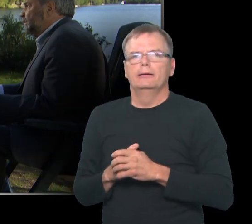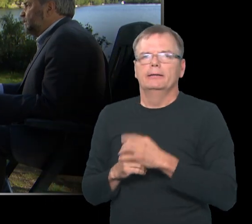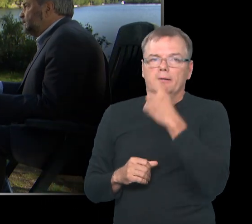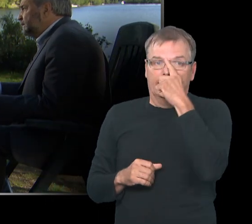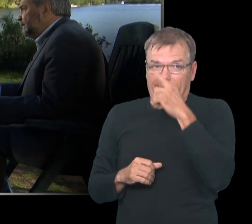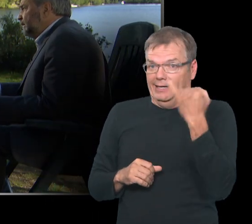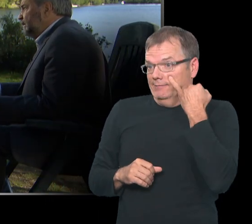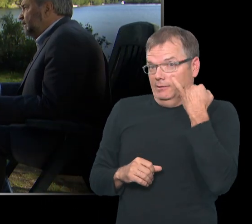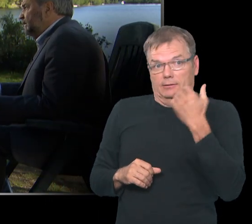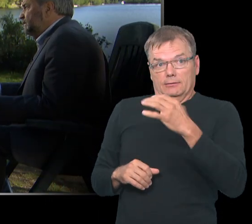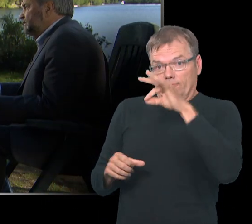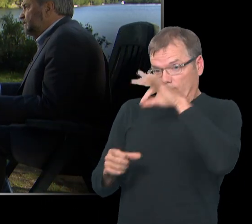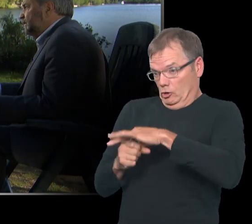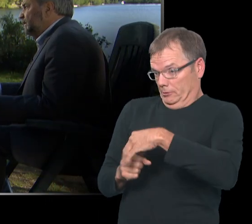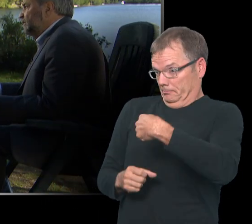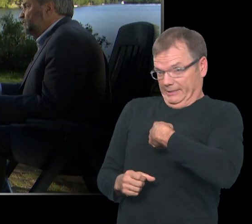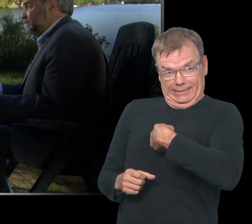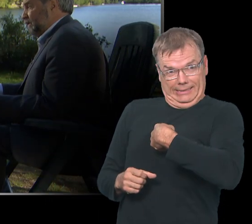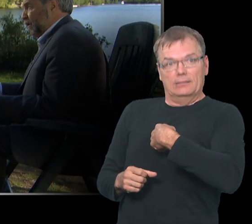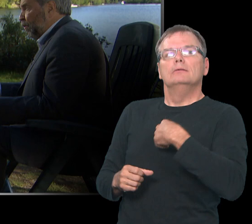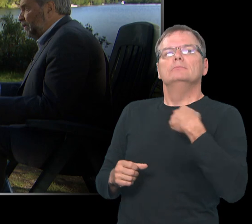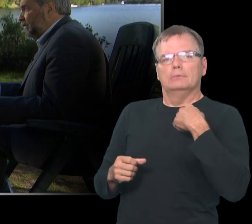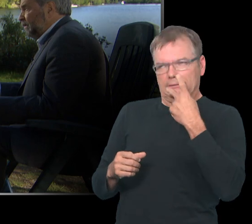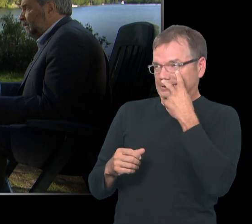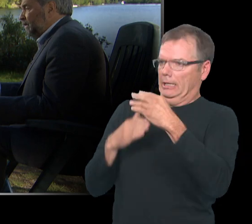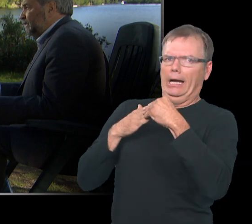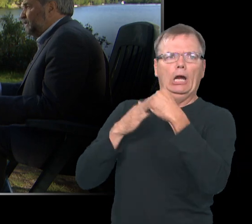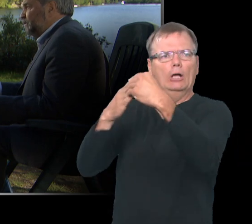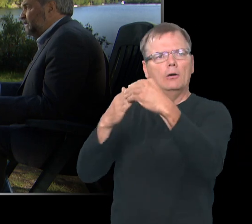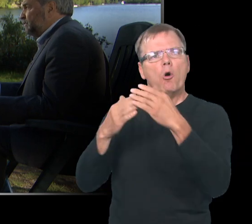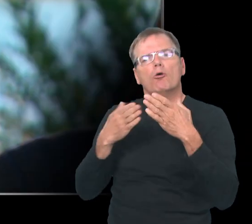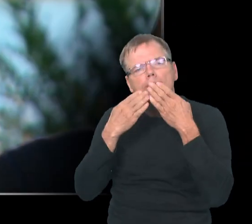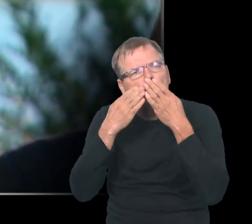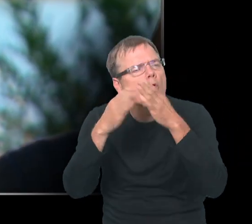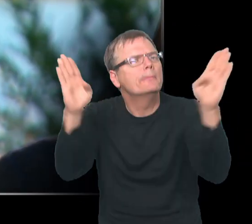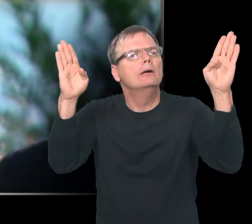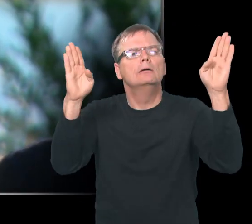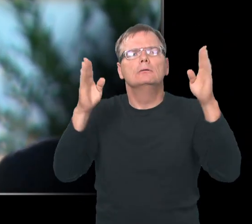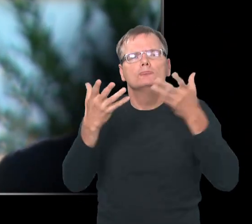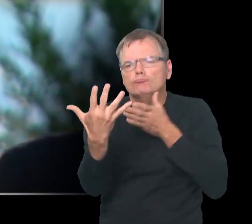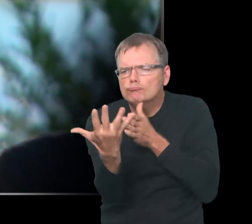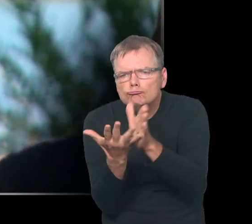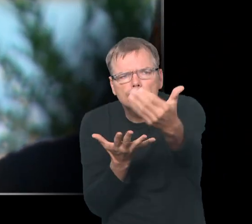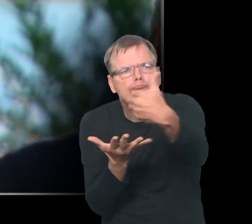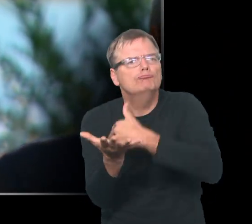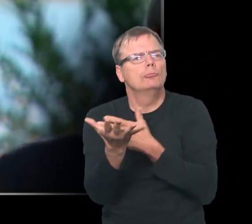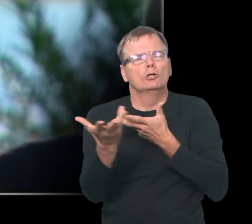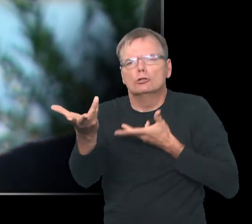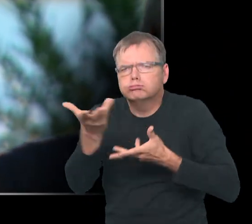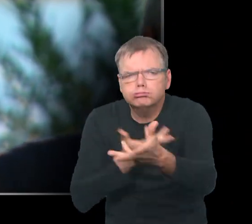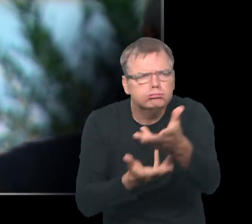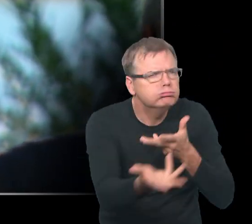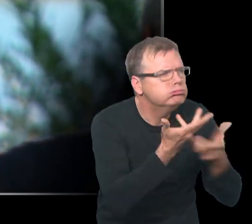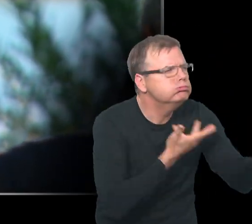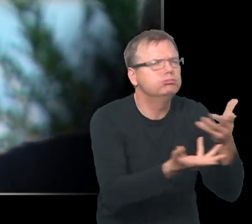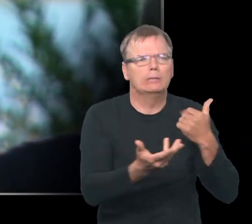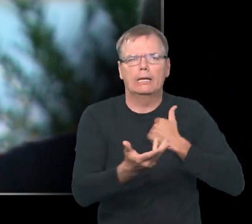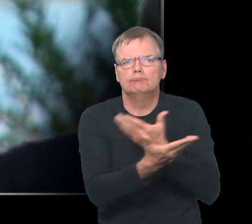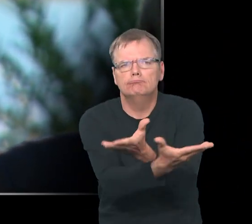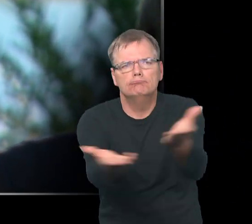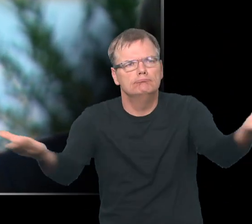thing that we'll see is a leader who's very open, very transparent. On that